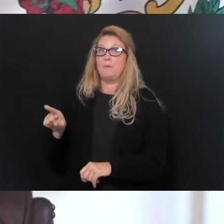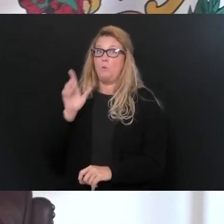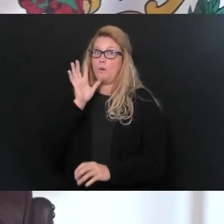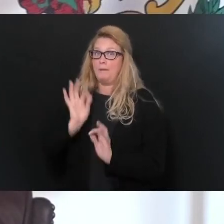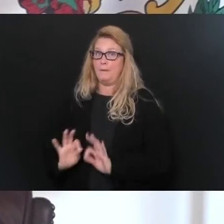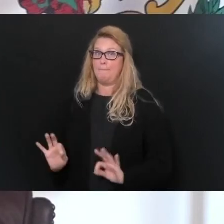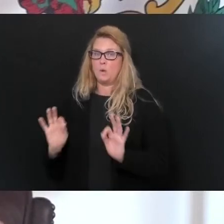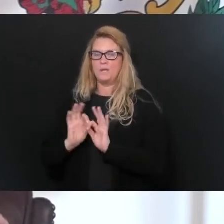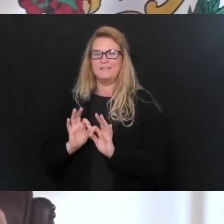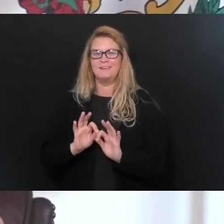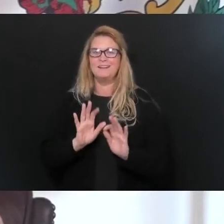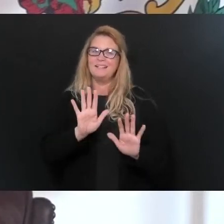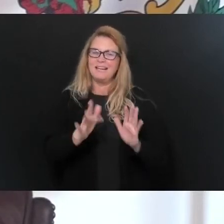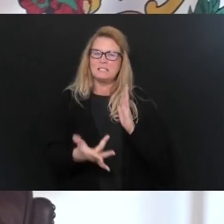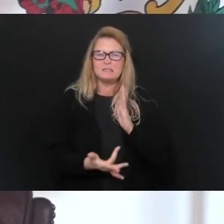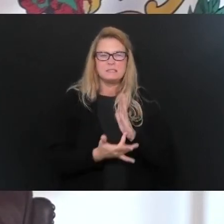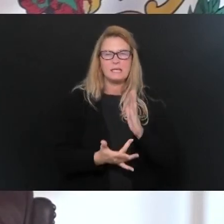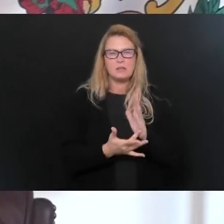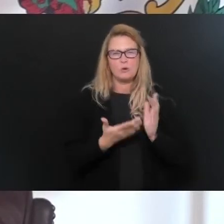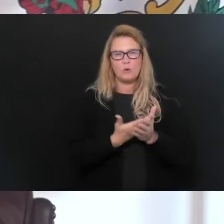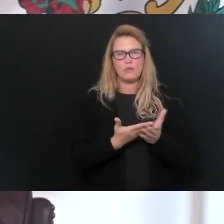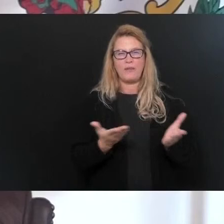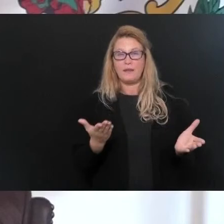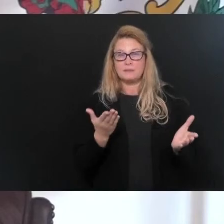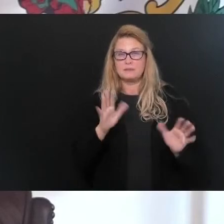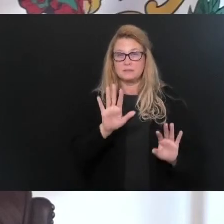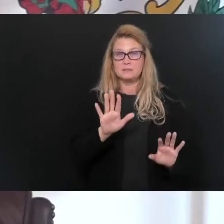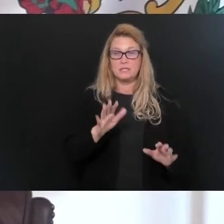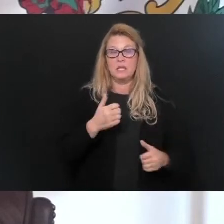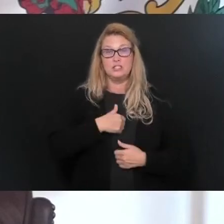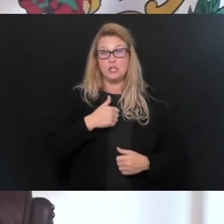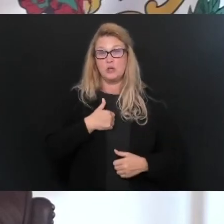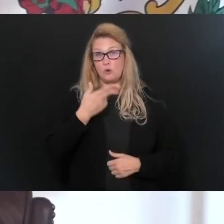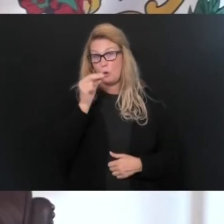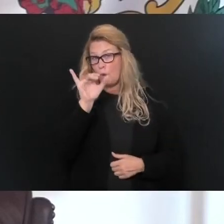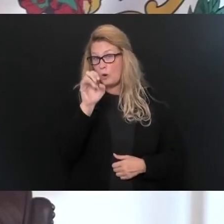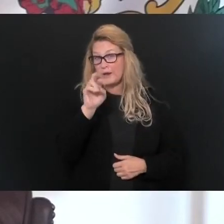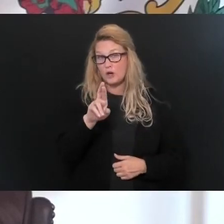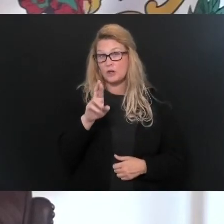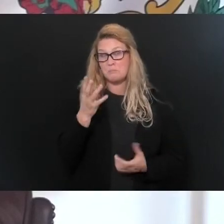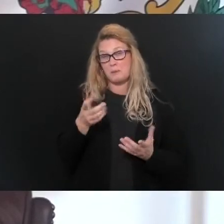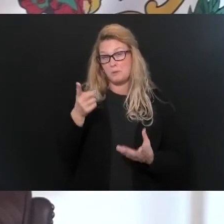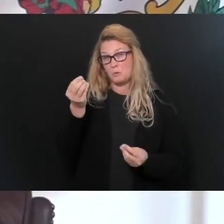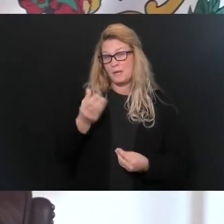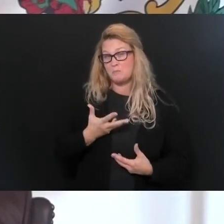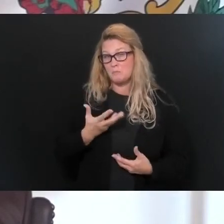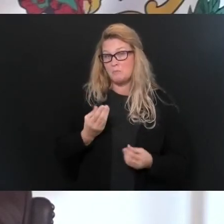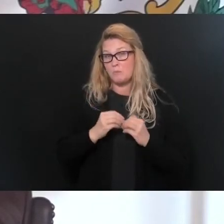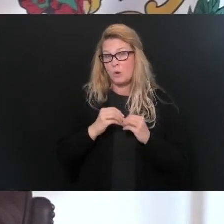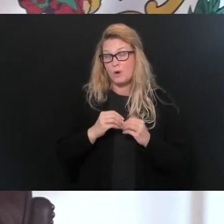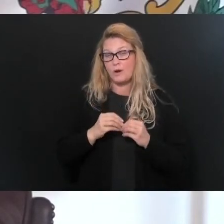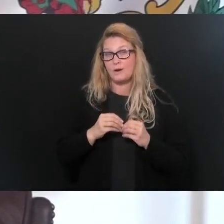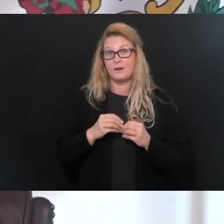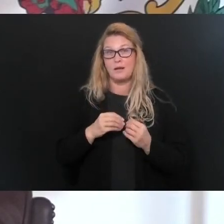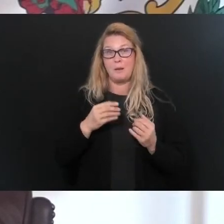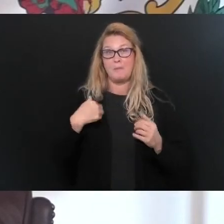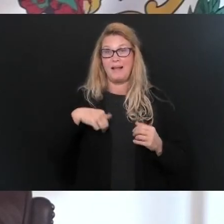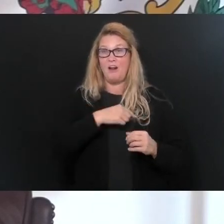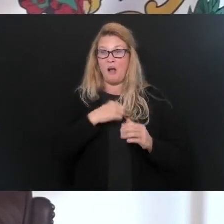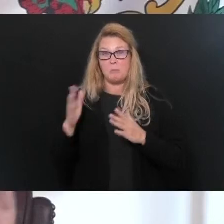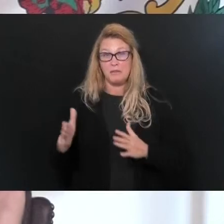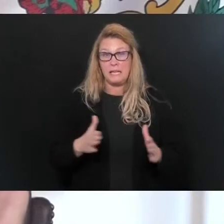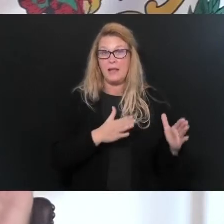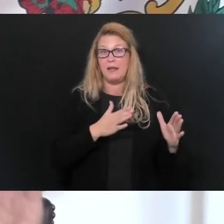technical stuff, really getting down in the weeds, General Hoyer, maybe you can tell us more about the methodology that we're going